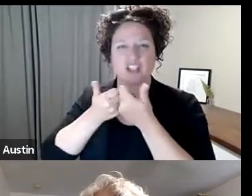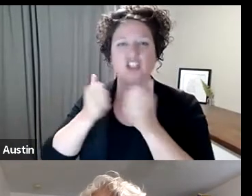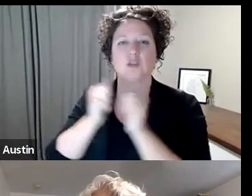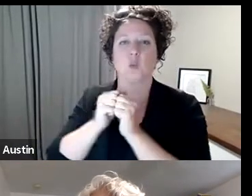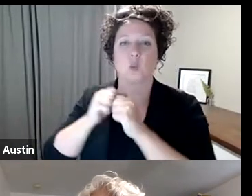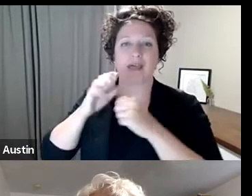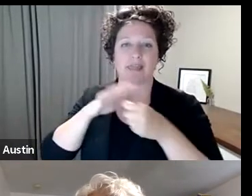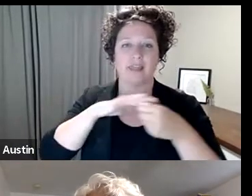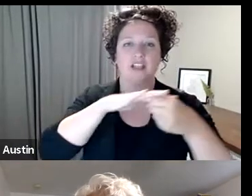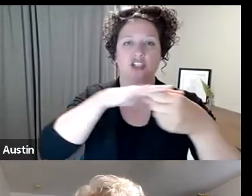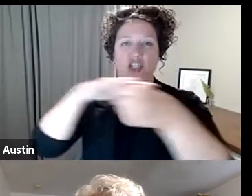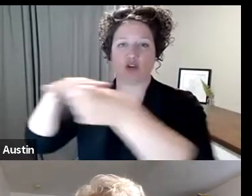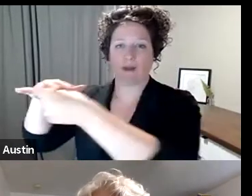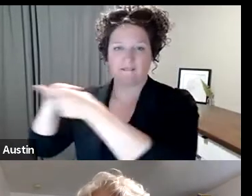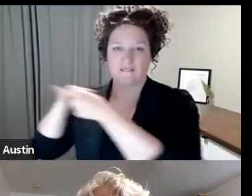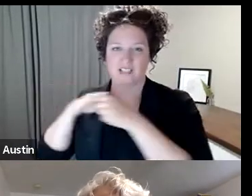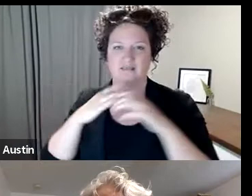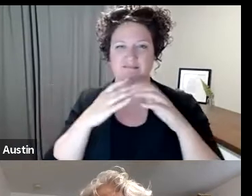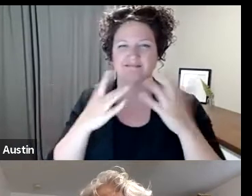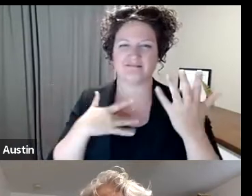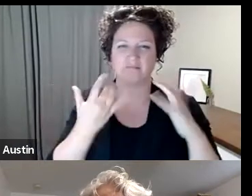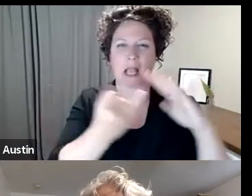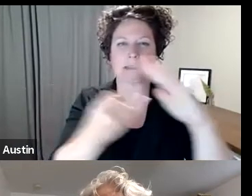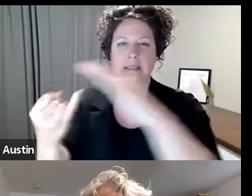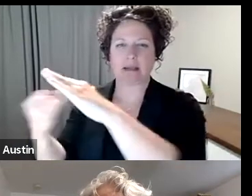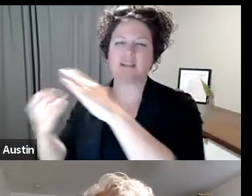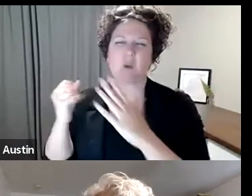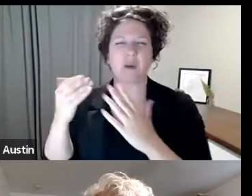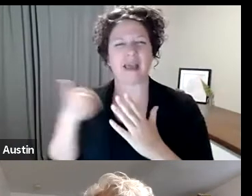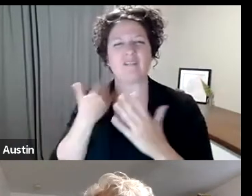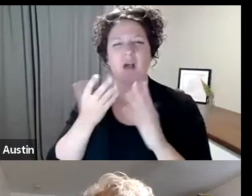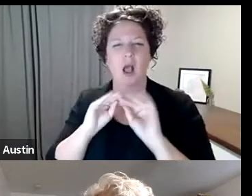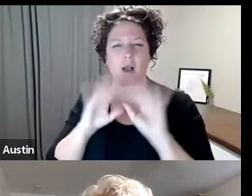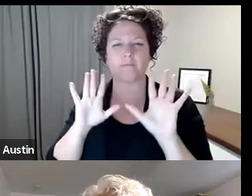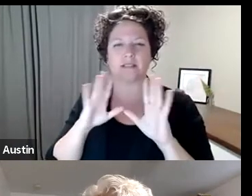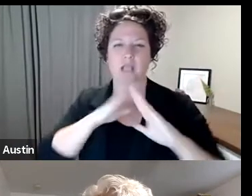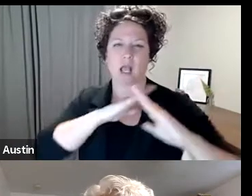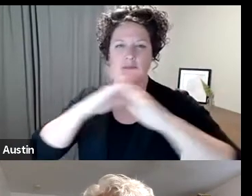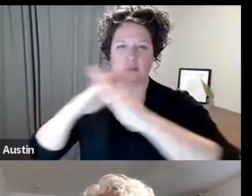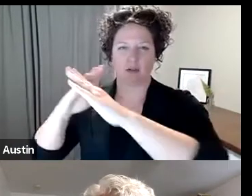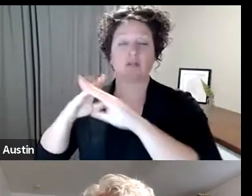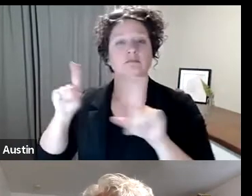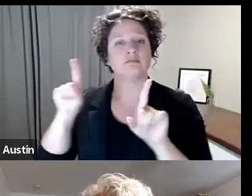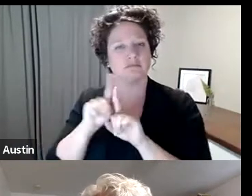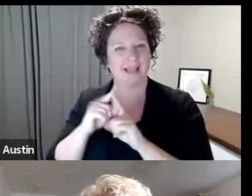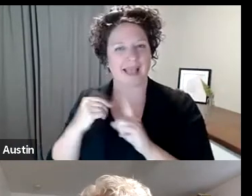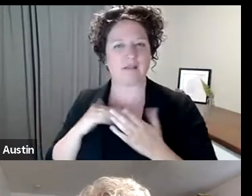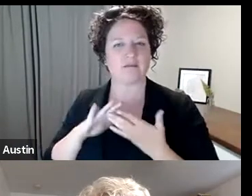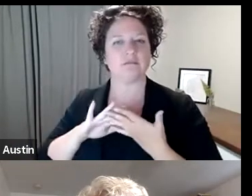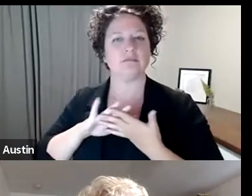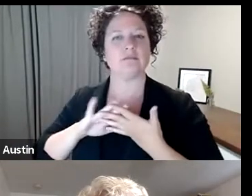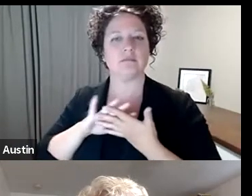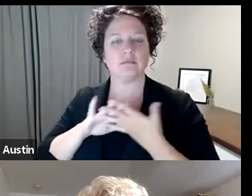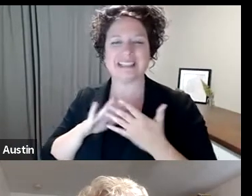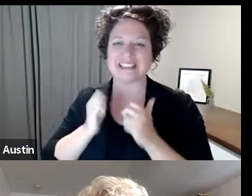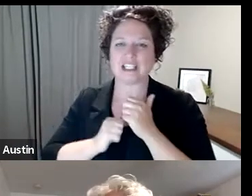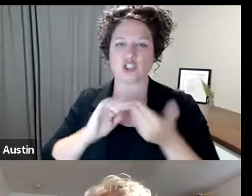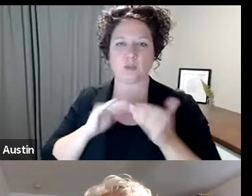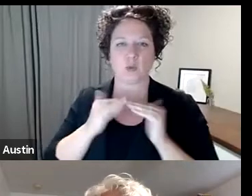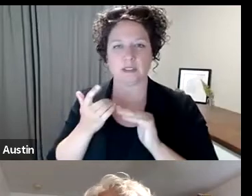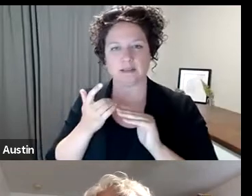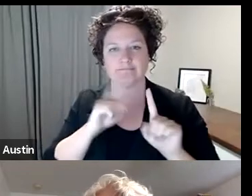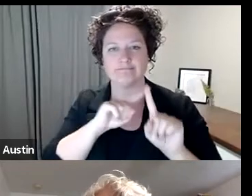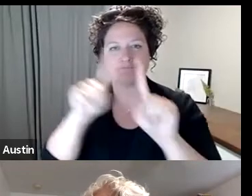geographic isolation. So there are some kind of obvious obstacles. And then there are obstacles that are more subtle and that differ from community to